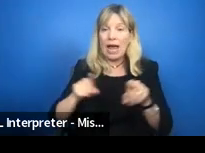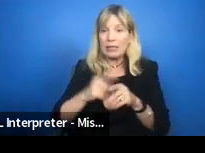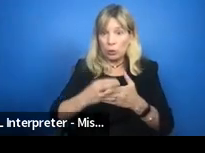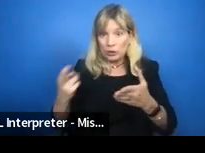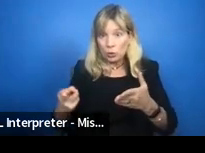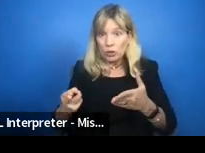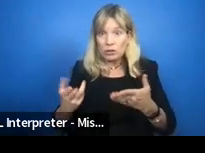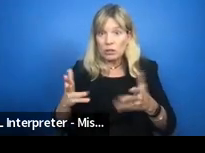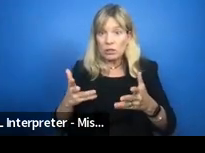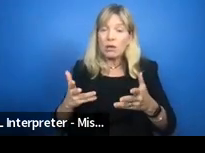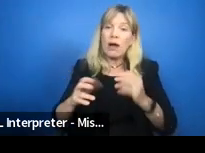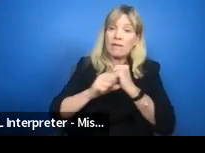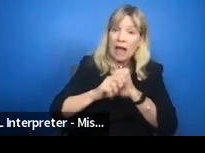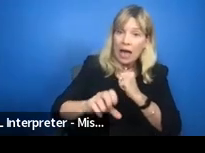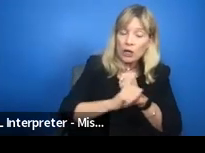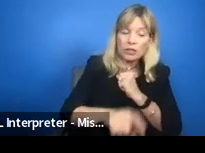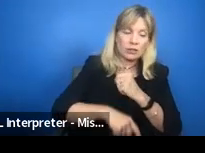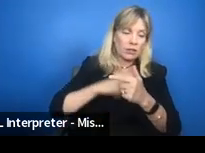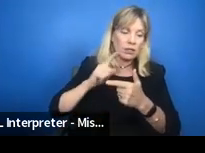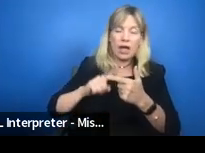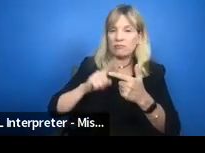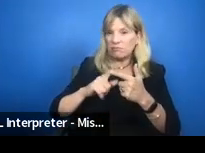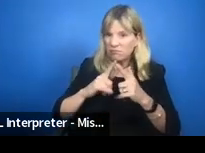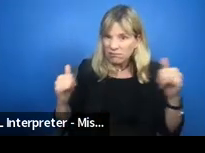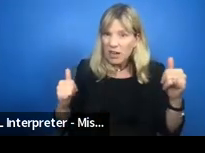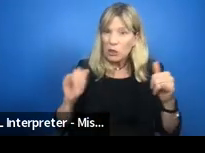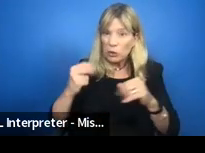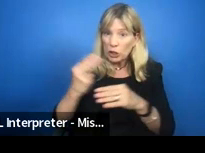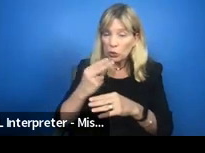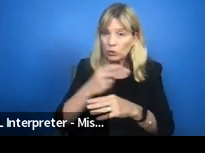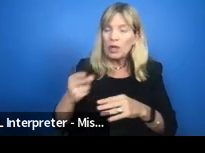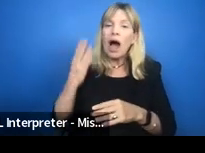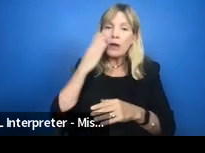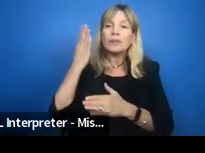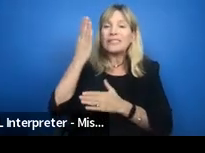resources, flyers and such that can be used. I know some